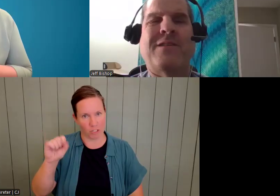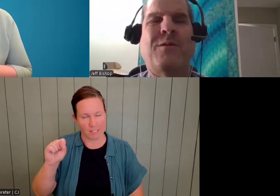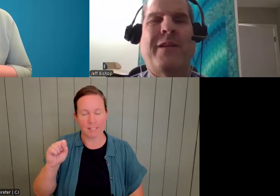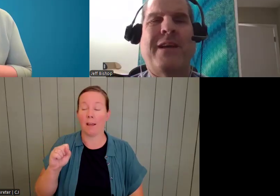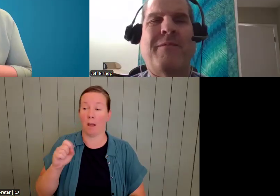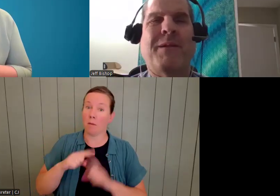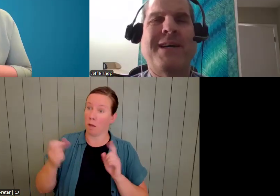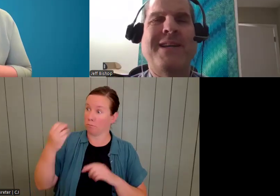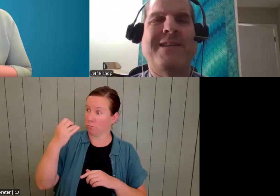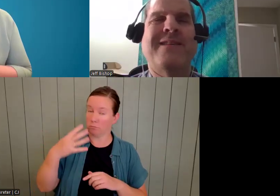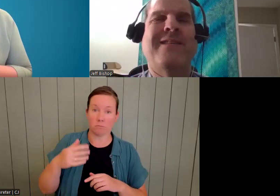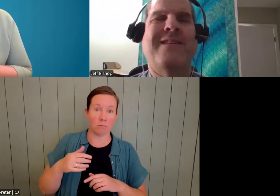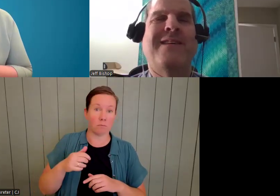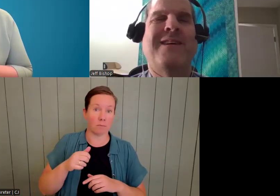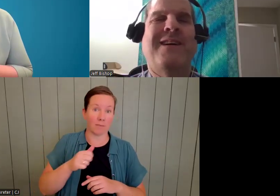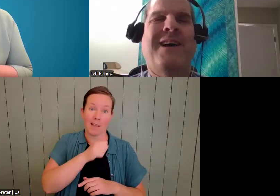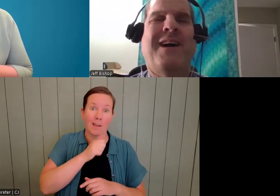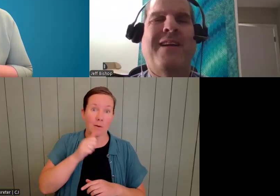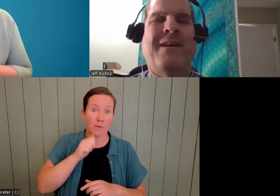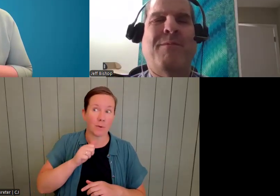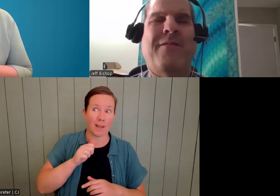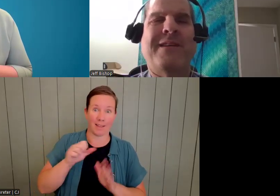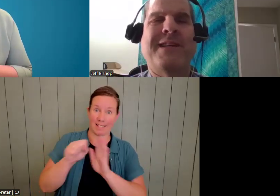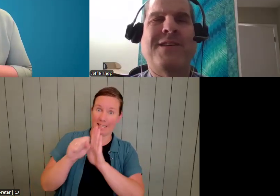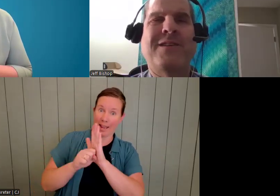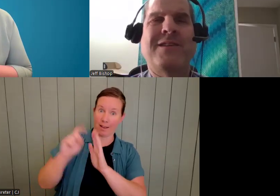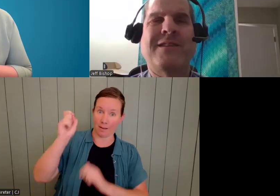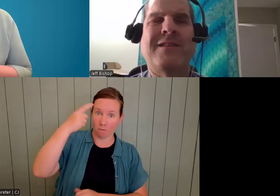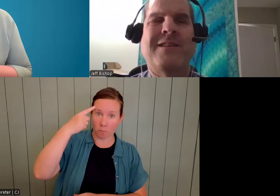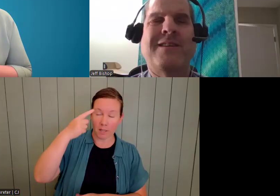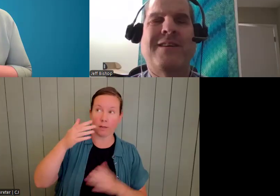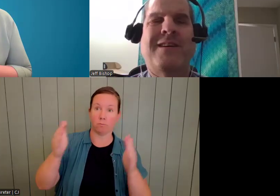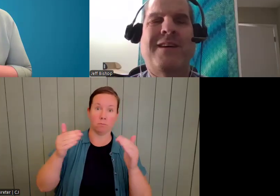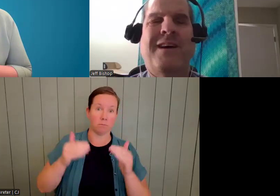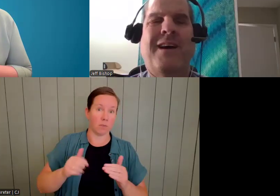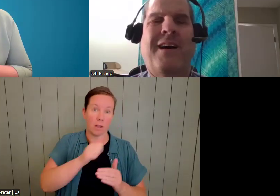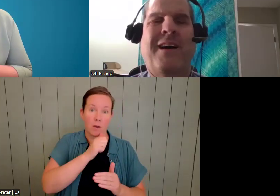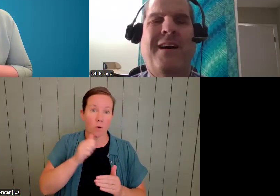Arizona State School for the Deaf and Blind, nonprofit centers,